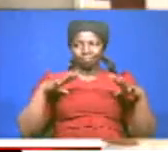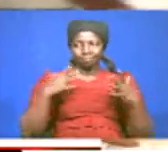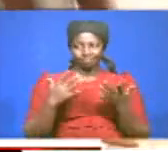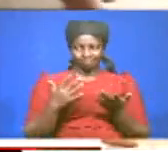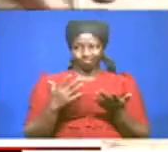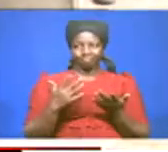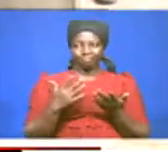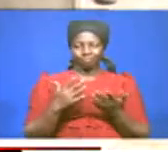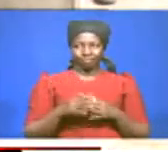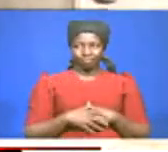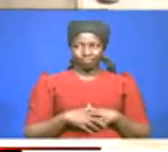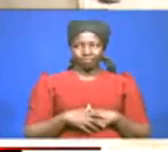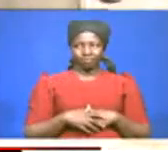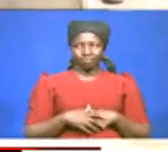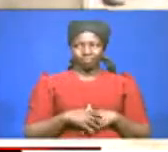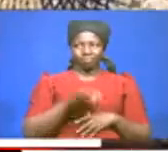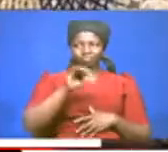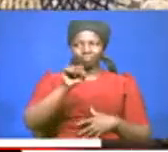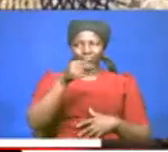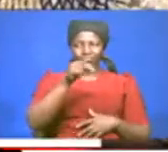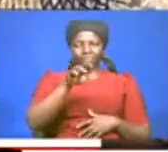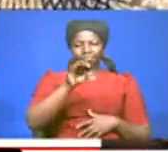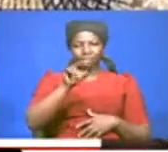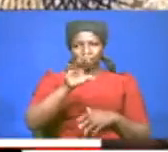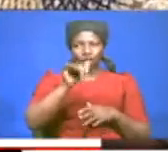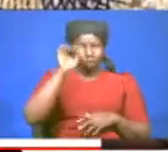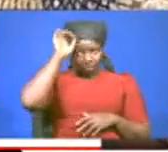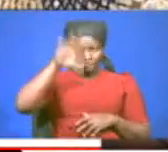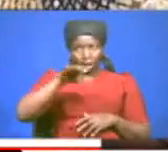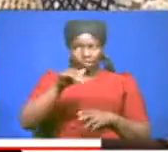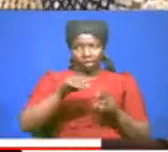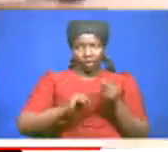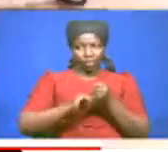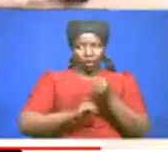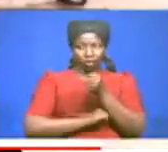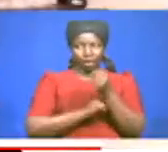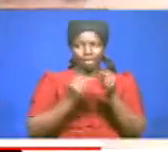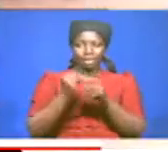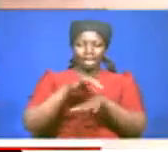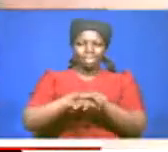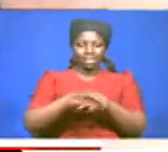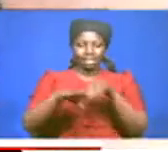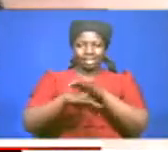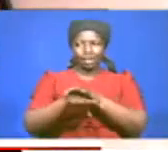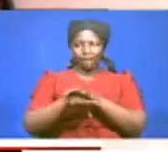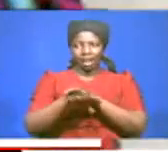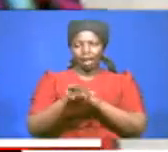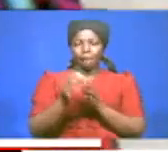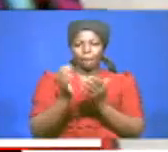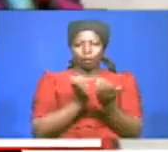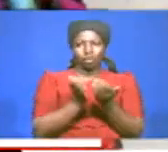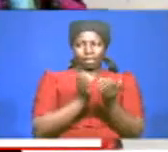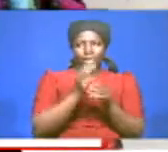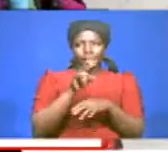of myself. Sharon Owende from Kiambu County founded the Epica Jewelry Enterprise in the year 2015, which seeks to